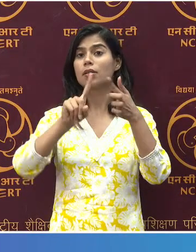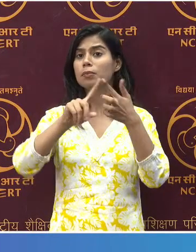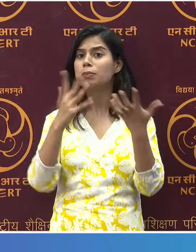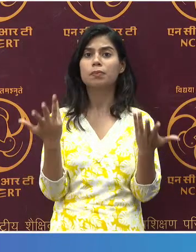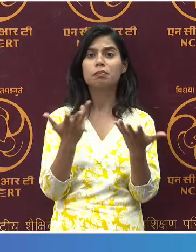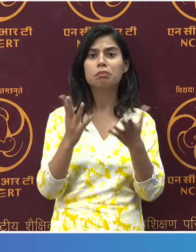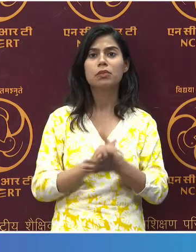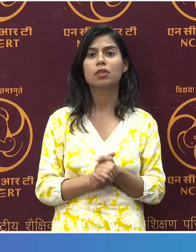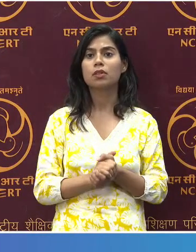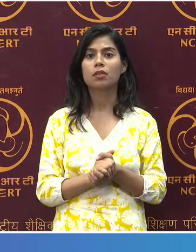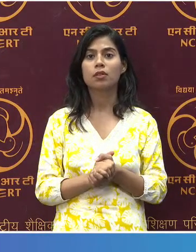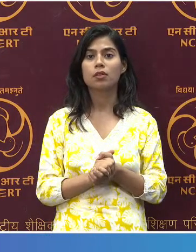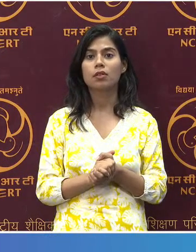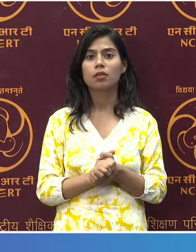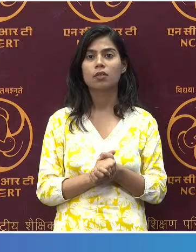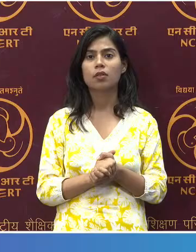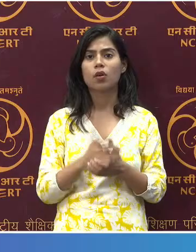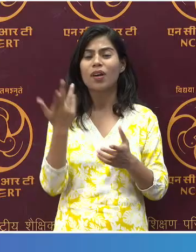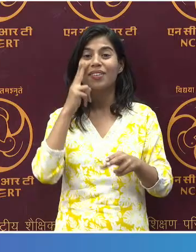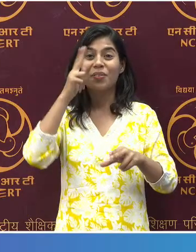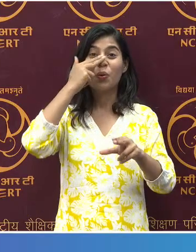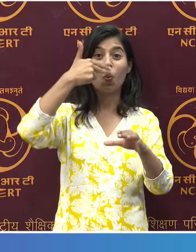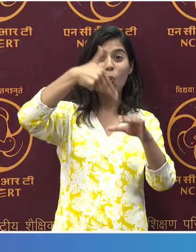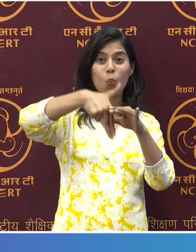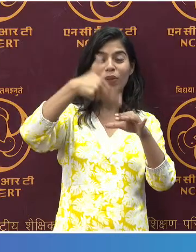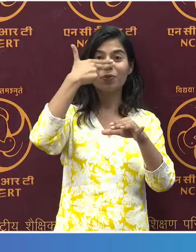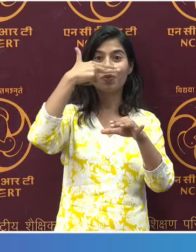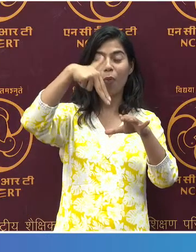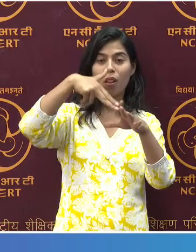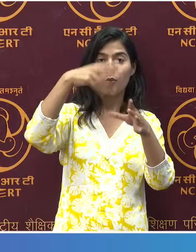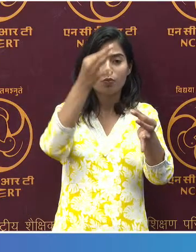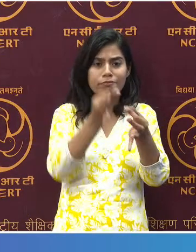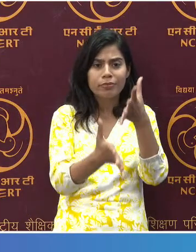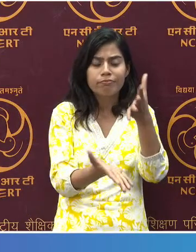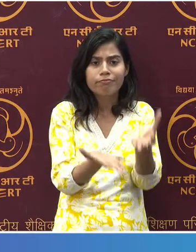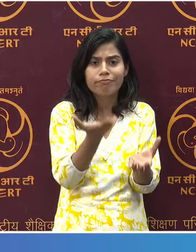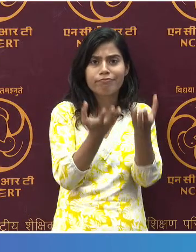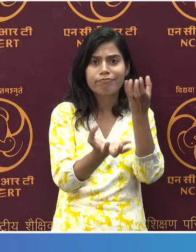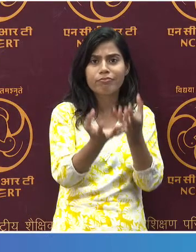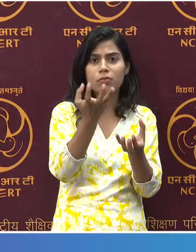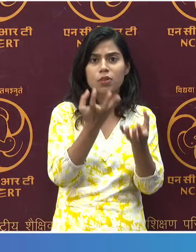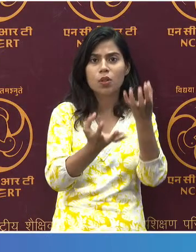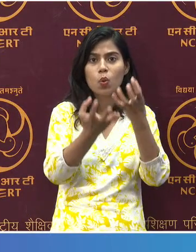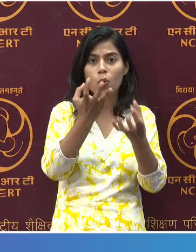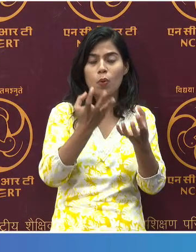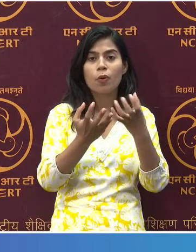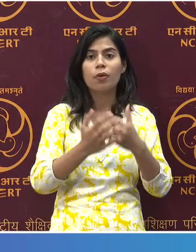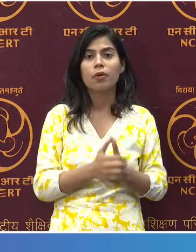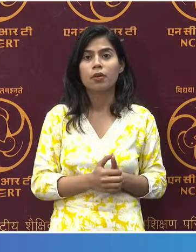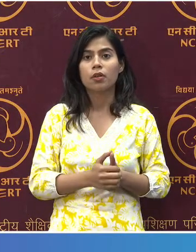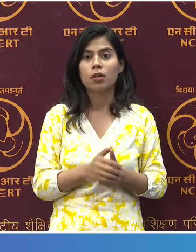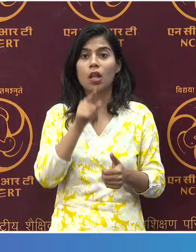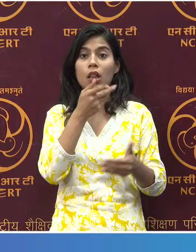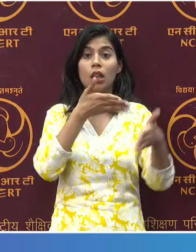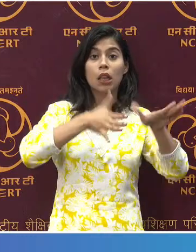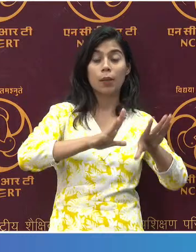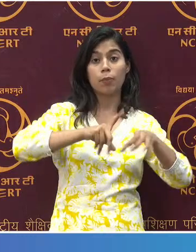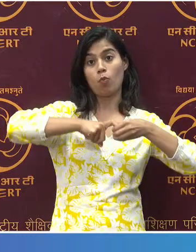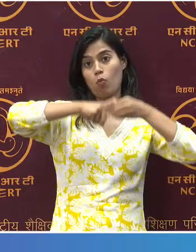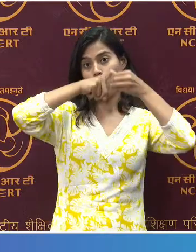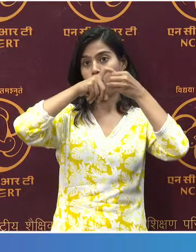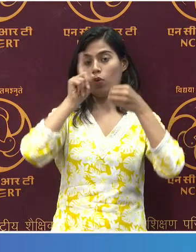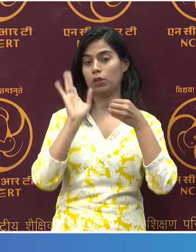that whenever any kind of fuel will burn, Yes. then there will be a generation of the flame. Yes. That depend on the quality of the